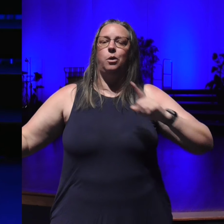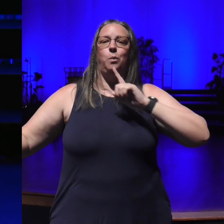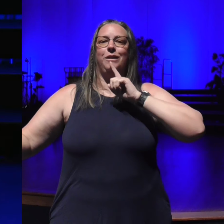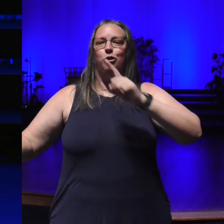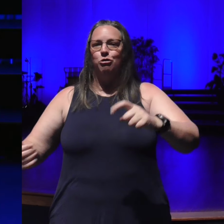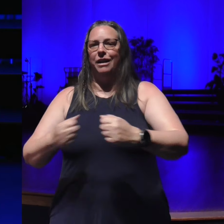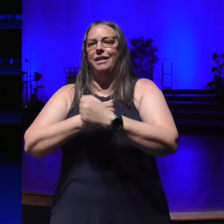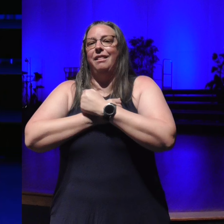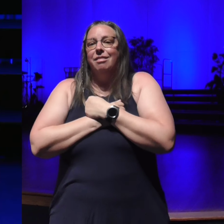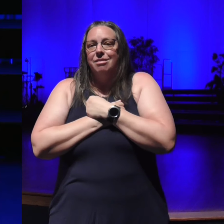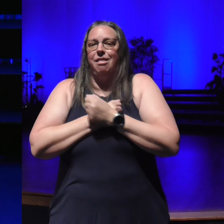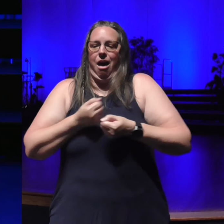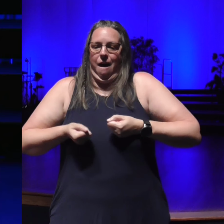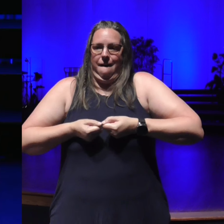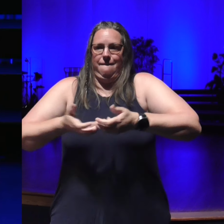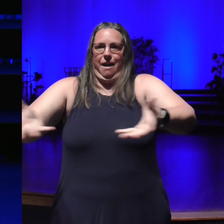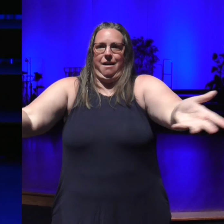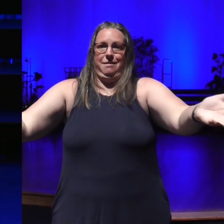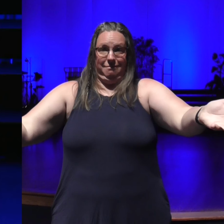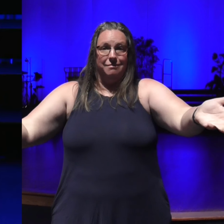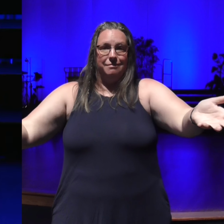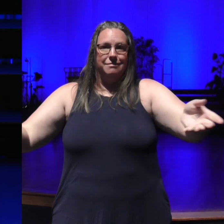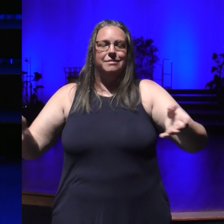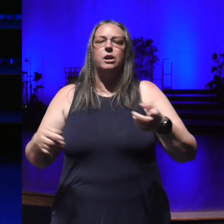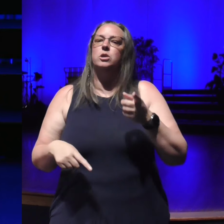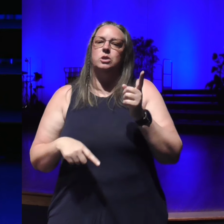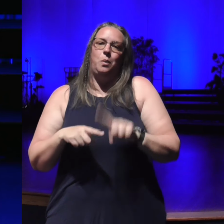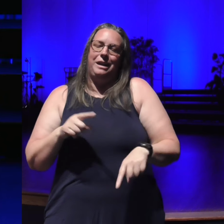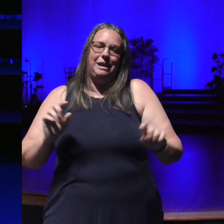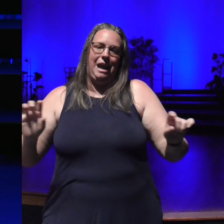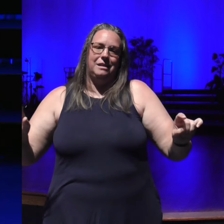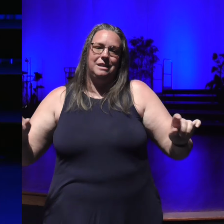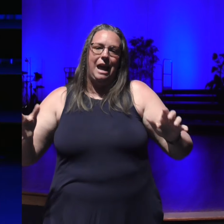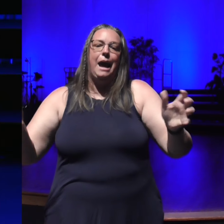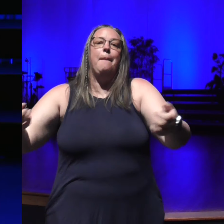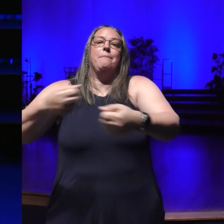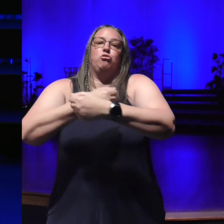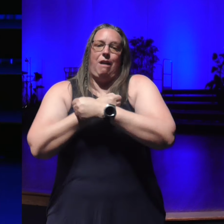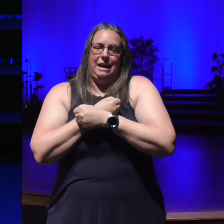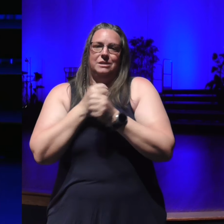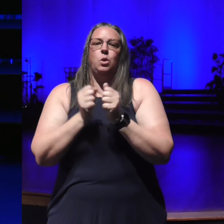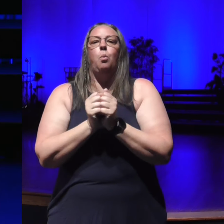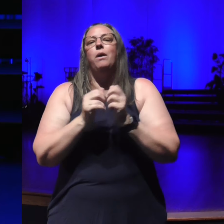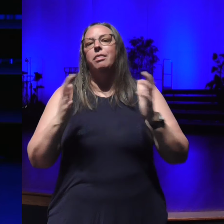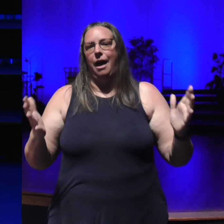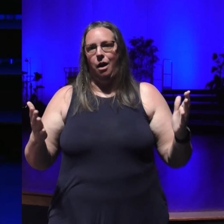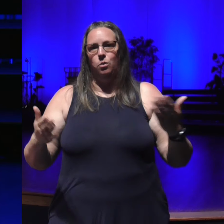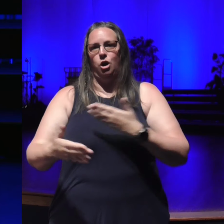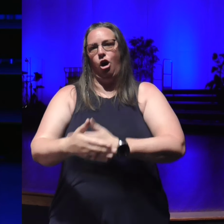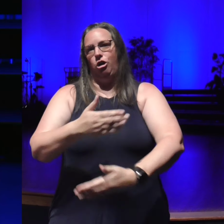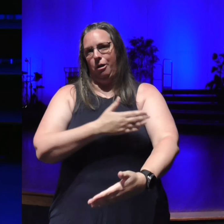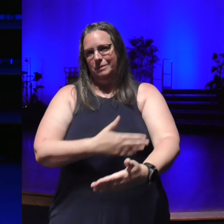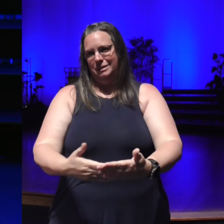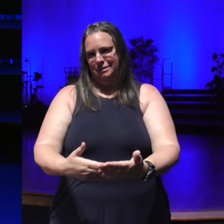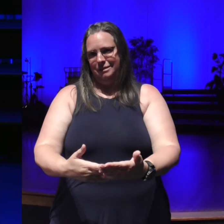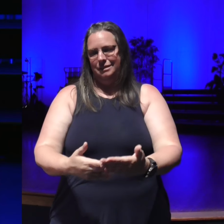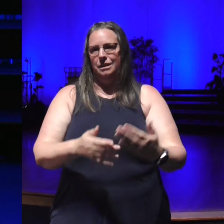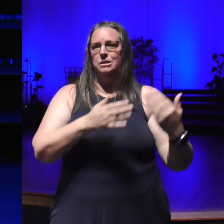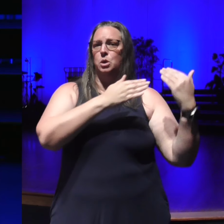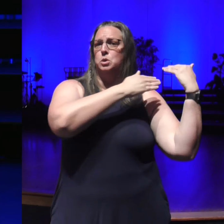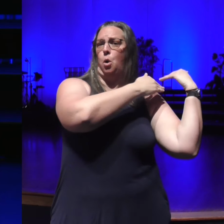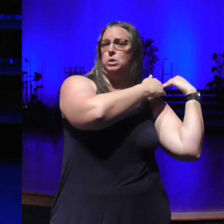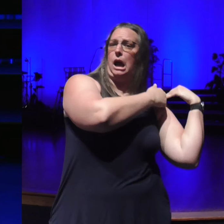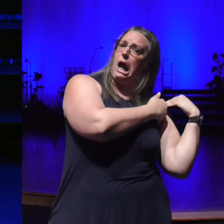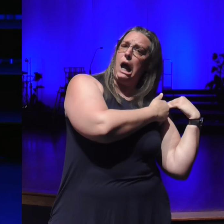holding that weight of the world up, we can't embrace them either. It's in letting go, not in